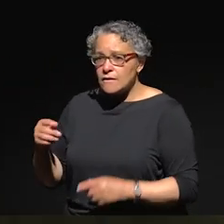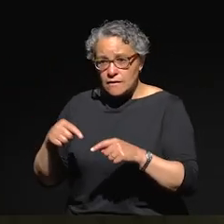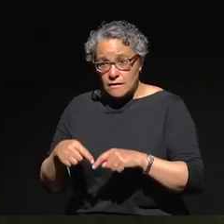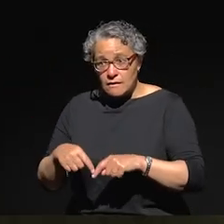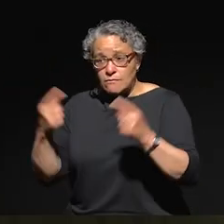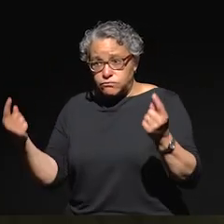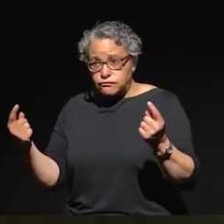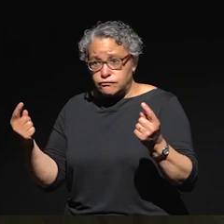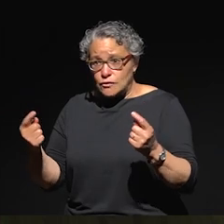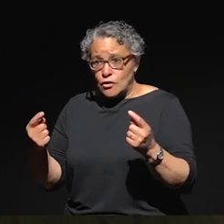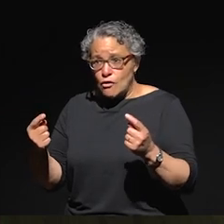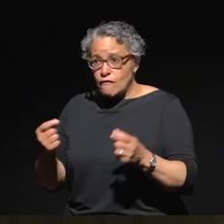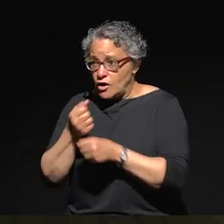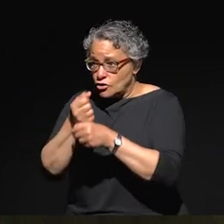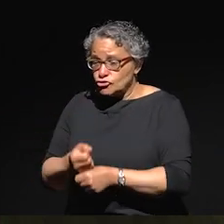of church